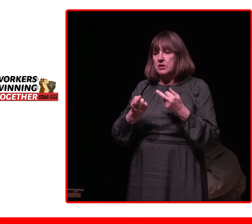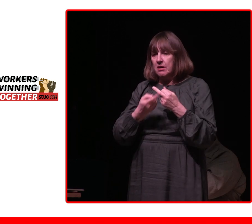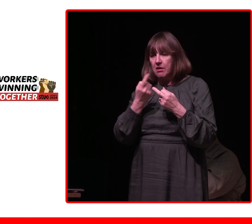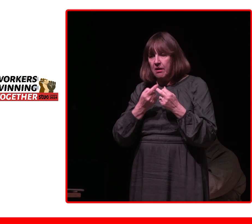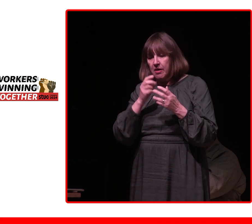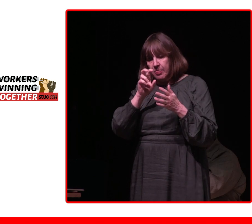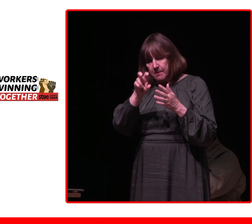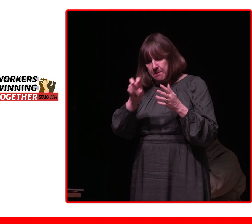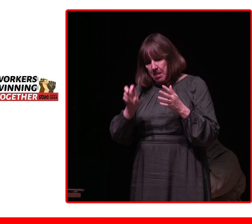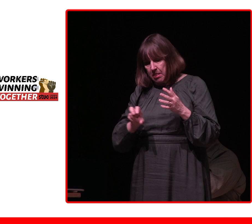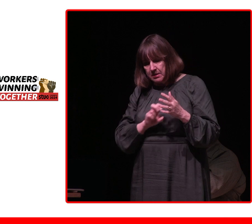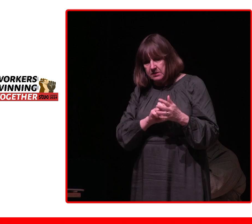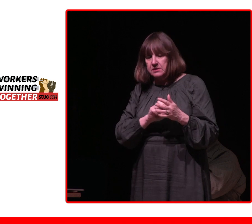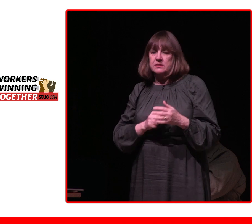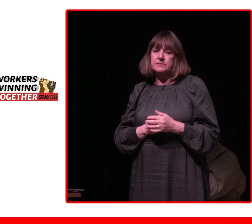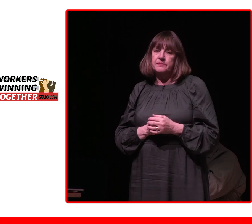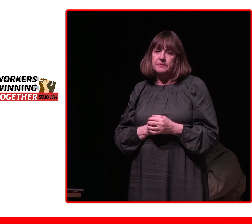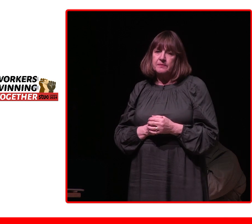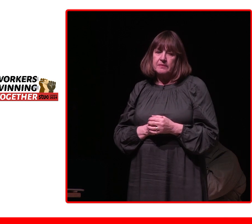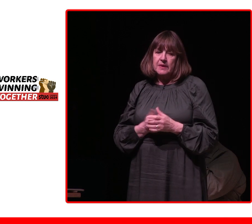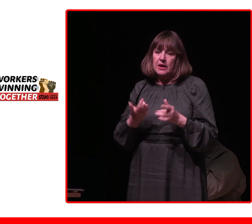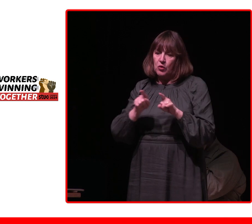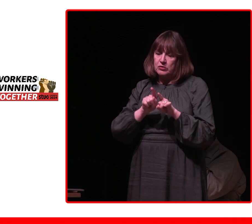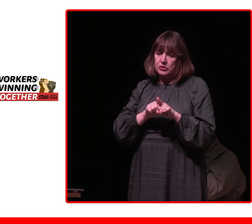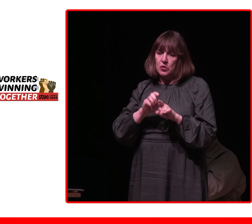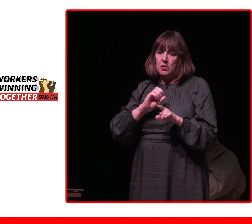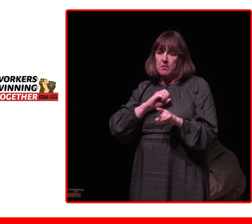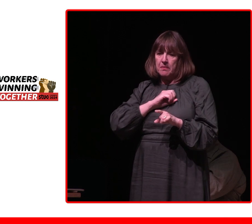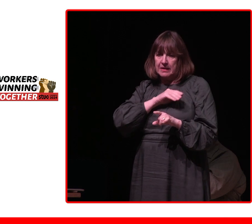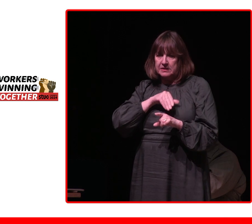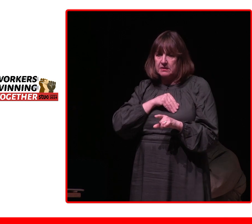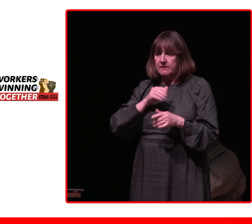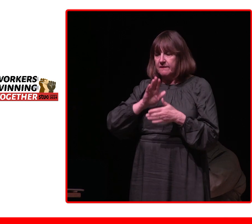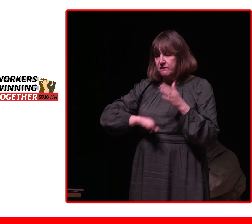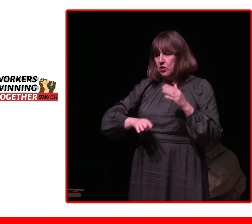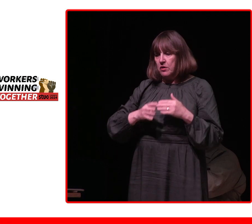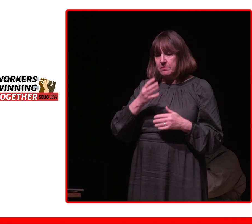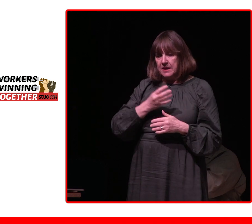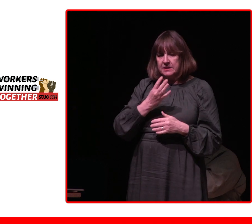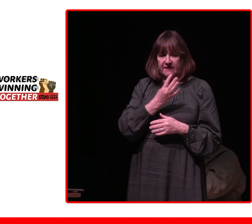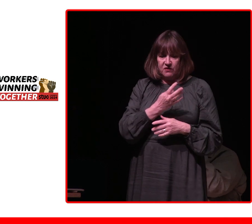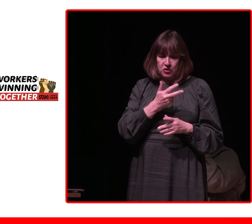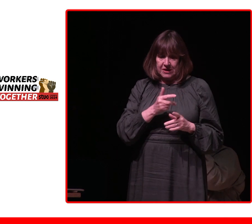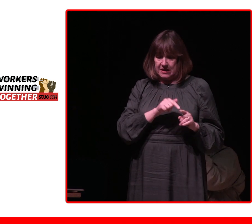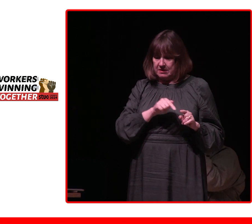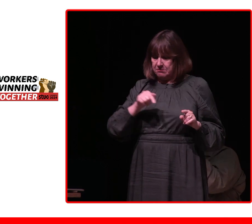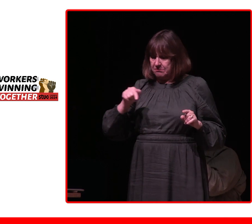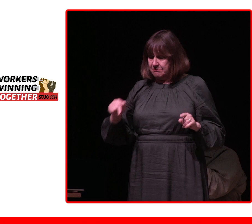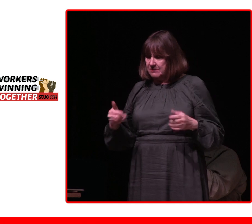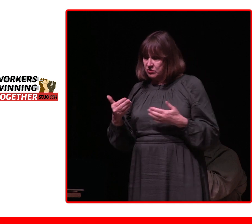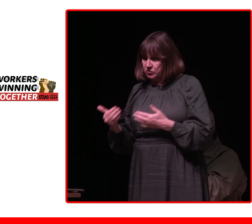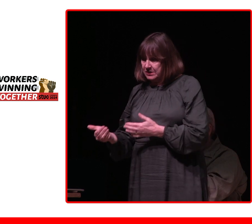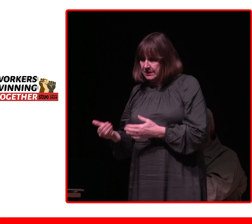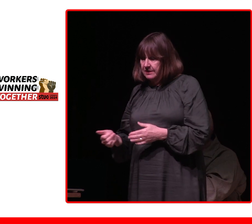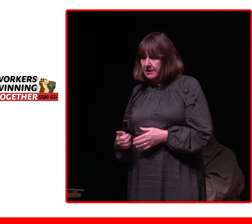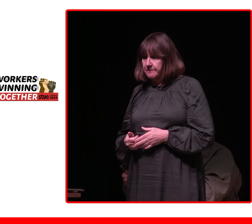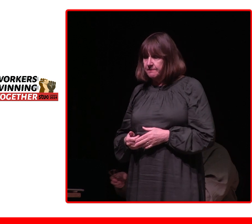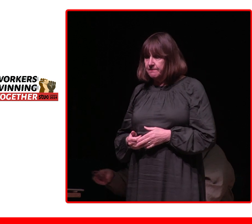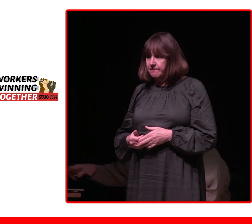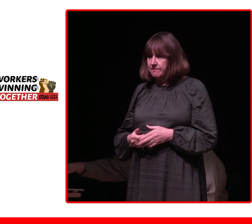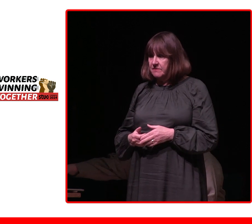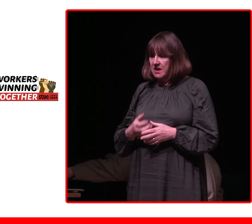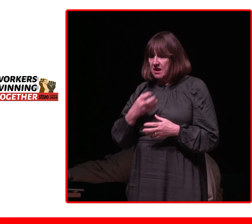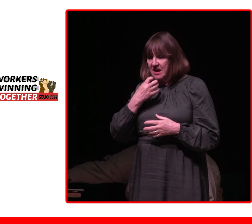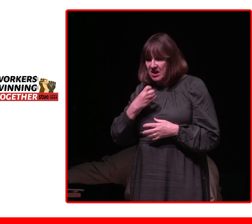occupied mandatory Palestine from 1948 to the present day. The State of Israel is an